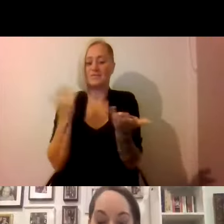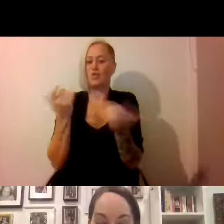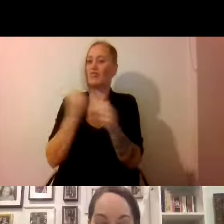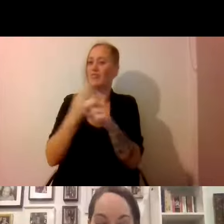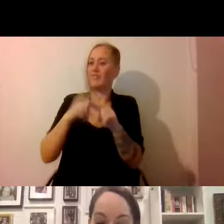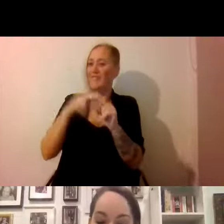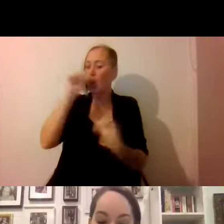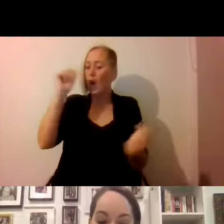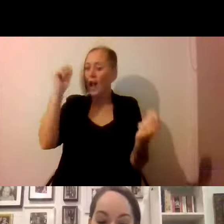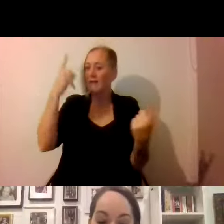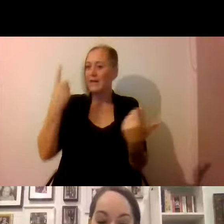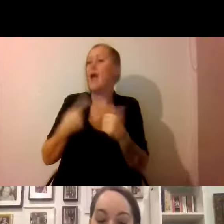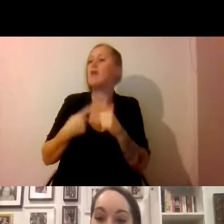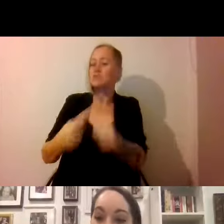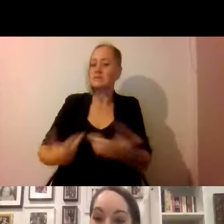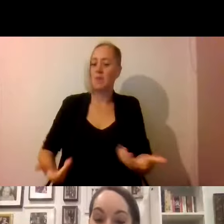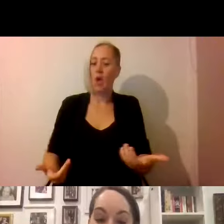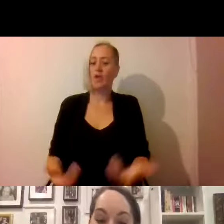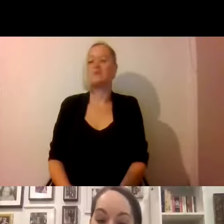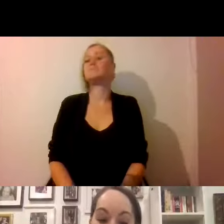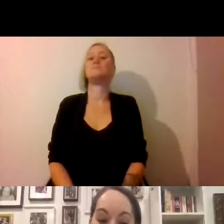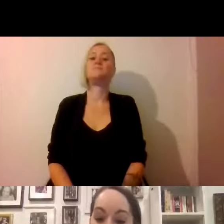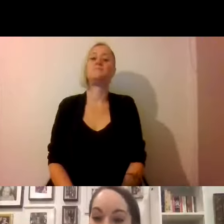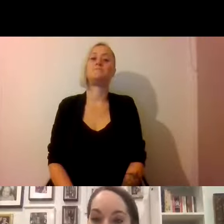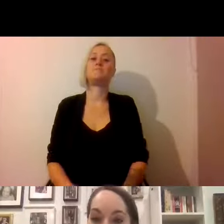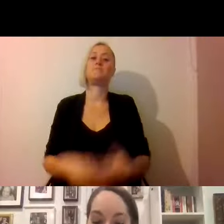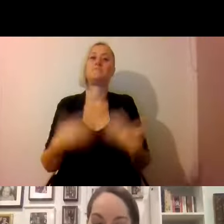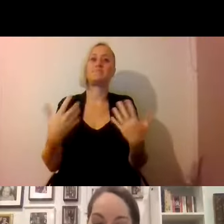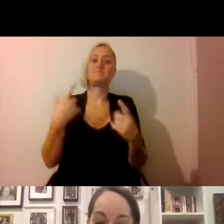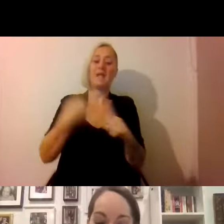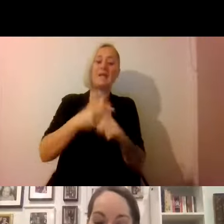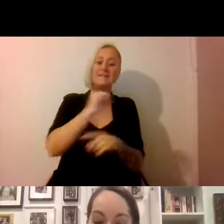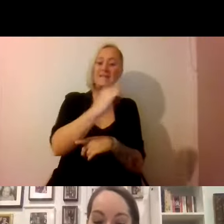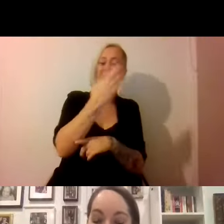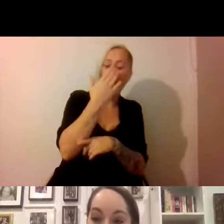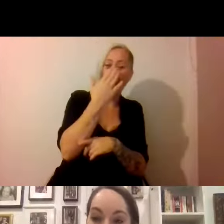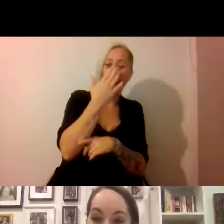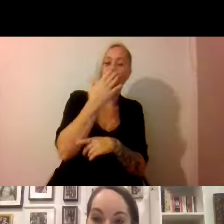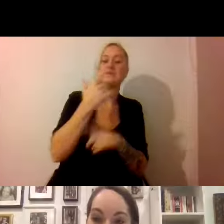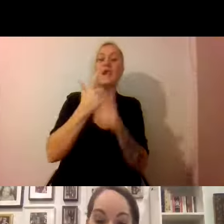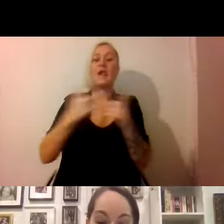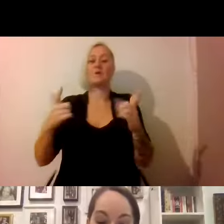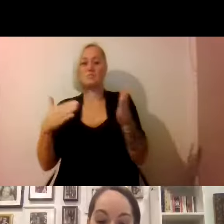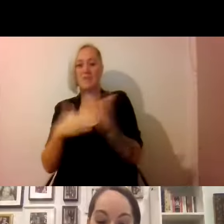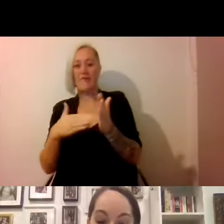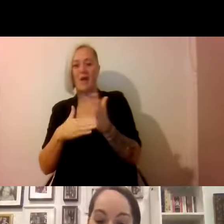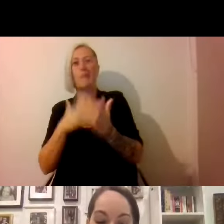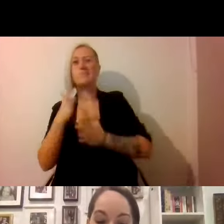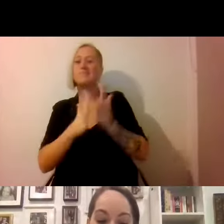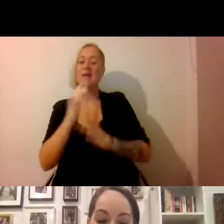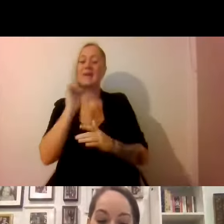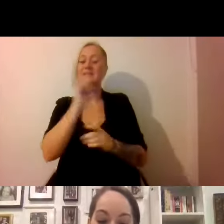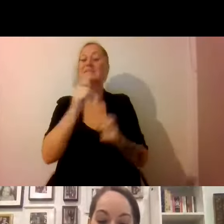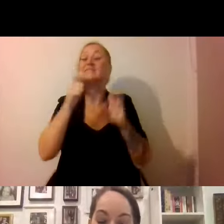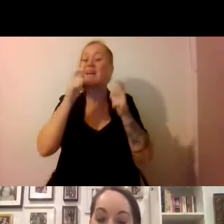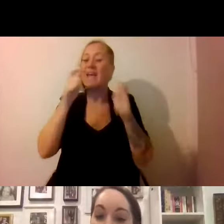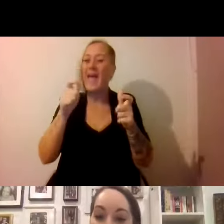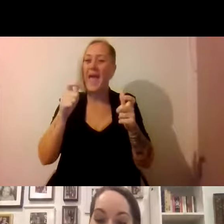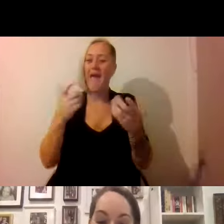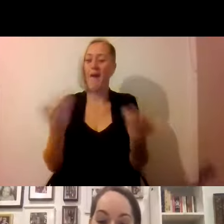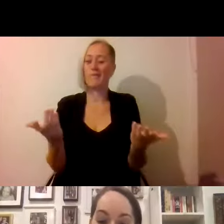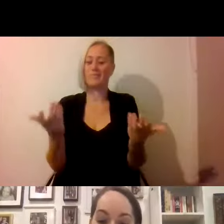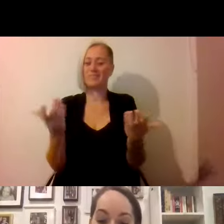respond. The double whammy of age and language barrier meant that his care was often compromised.